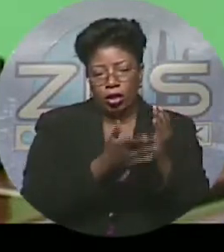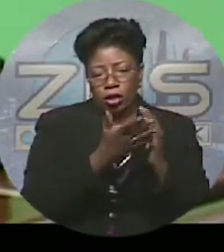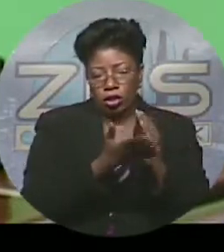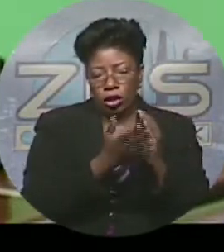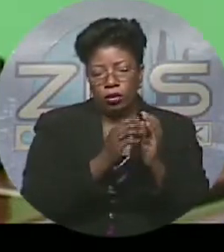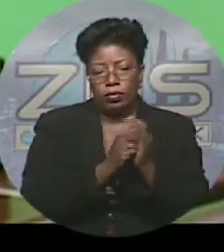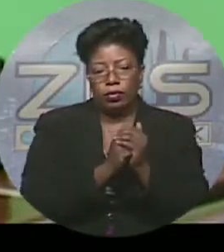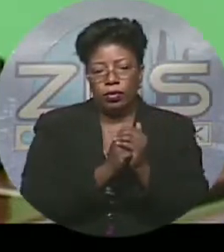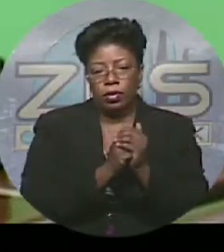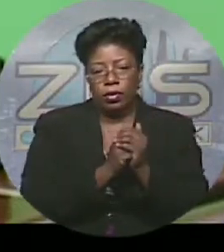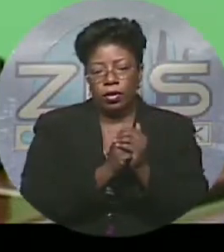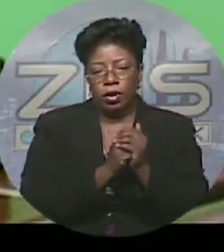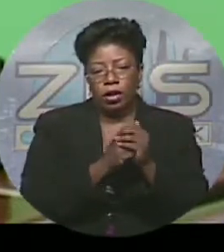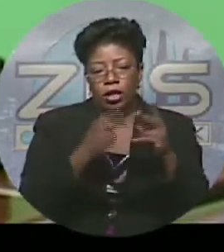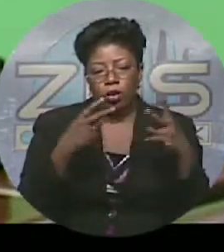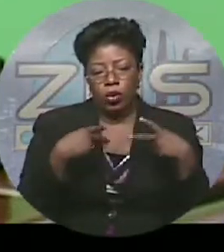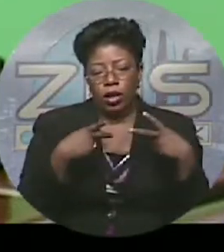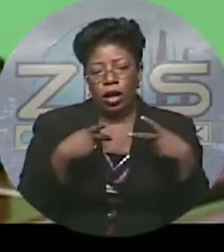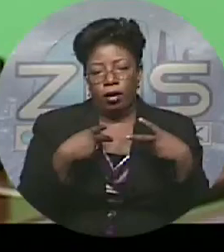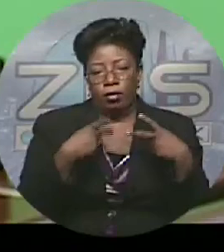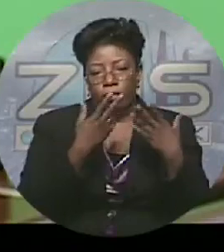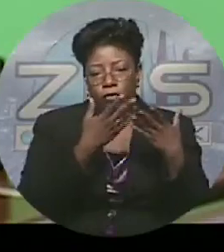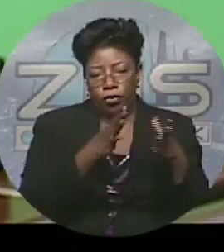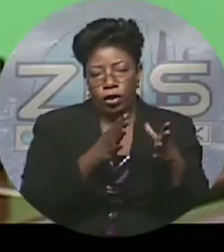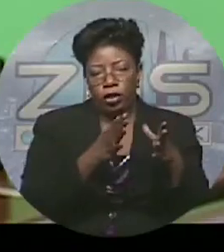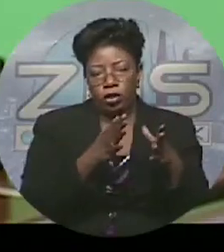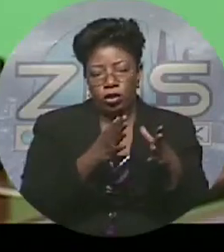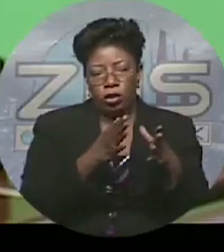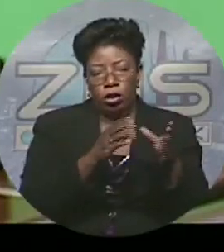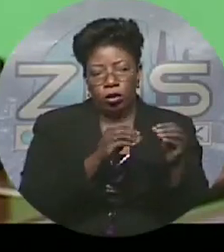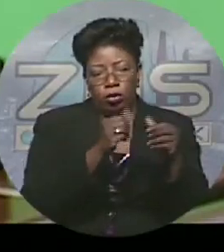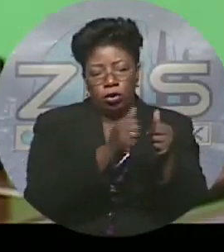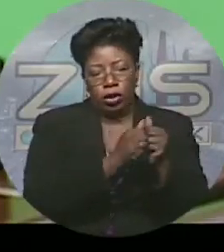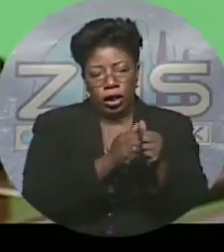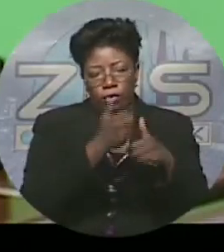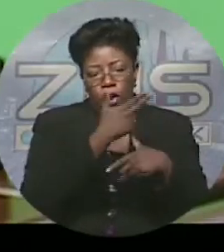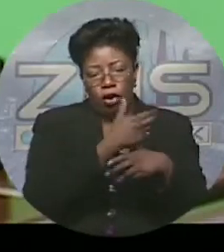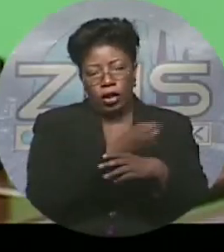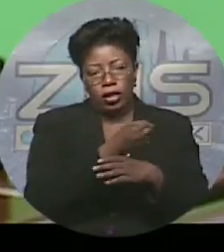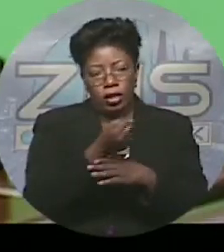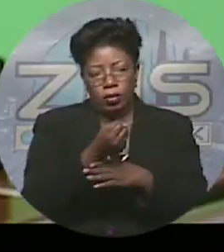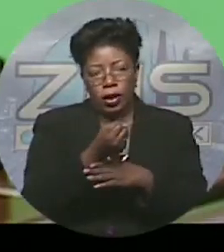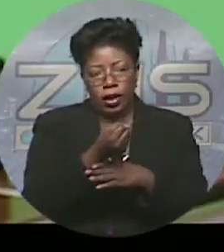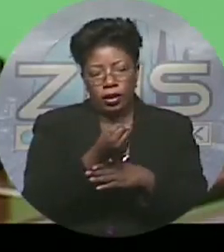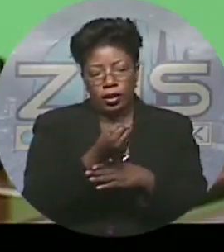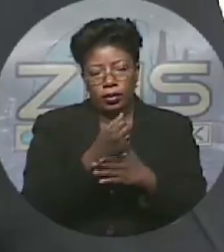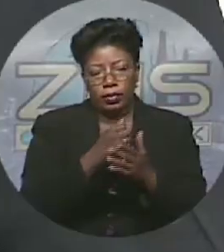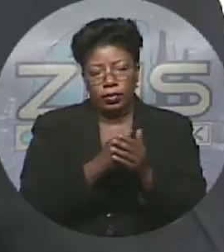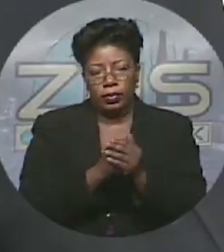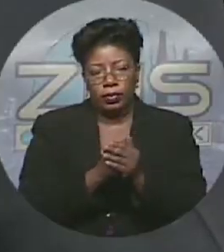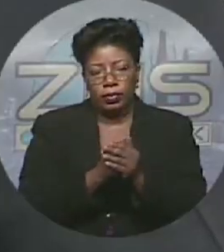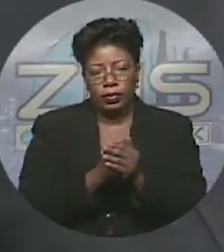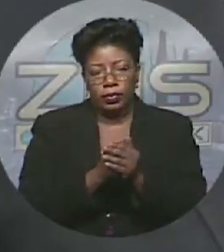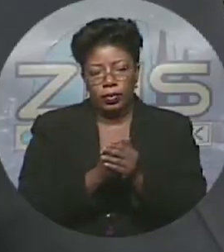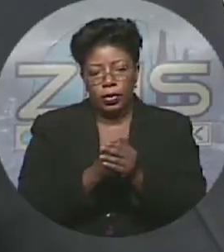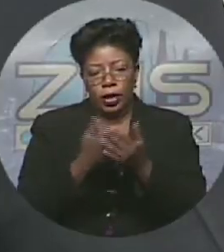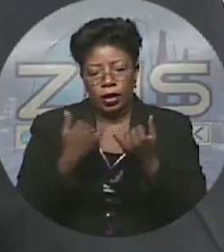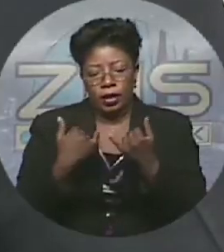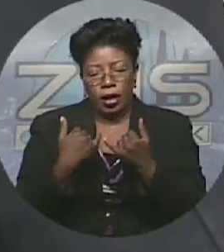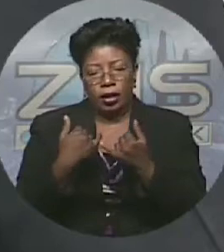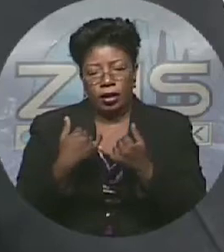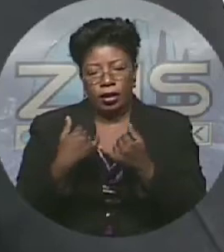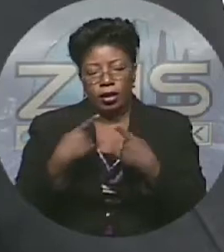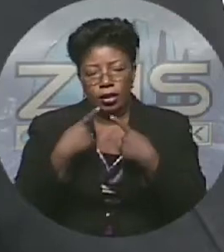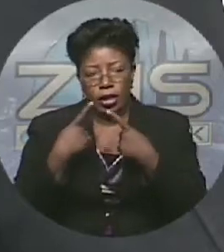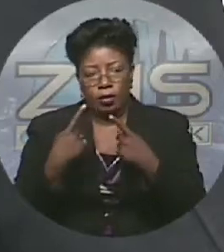we had already mobilized a hurricane relief drive in all the islands that were affected. During member statements